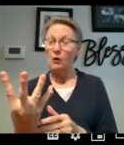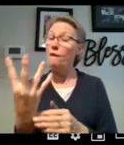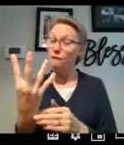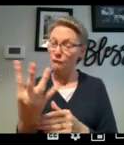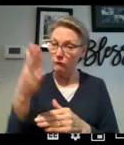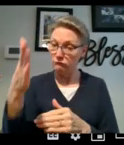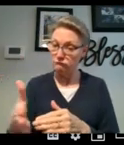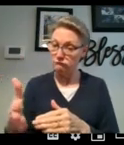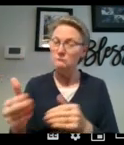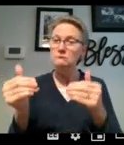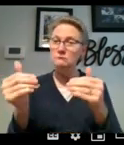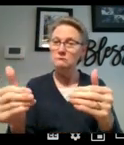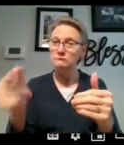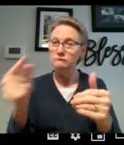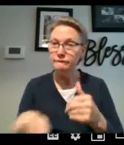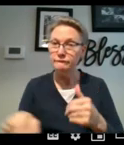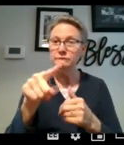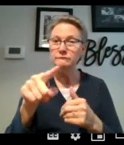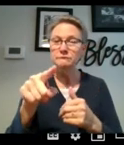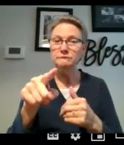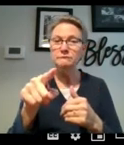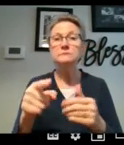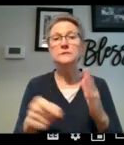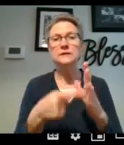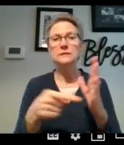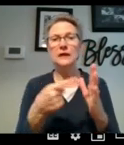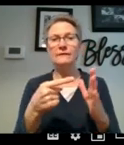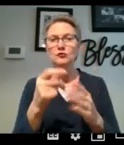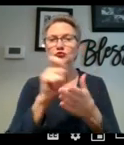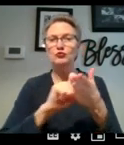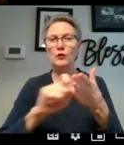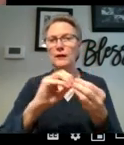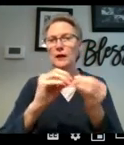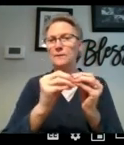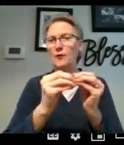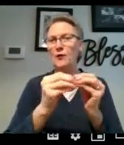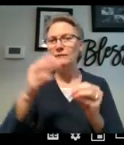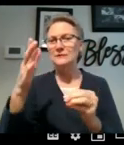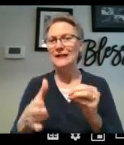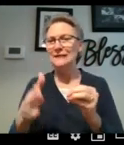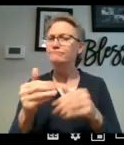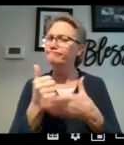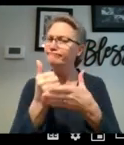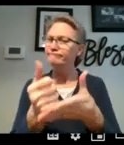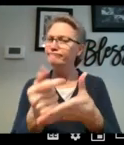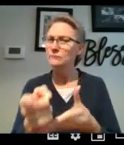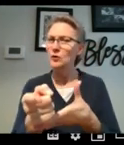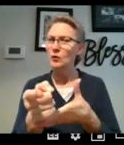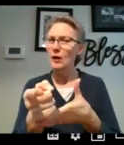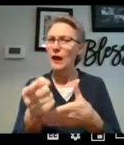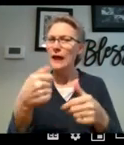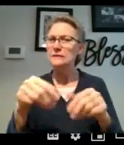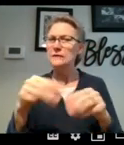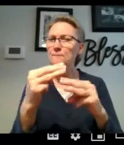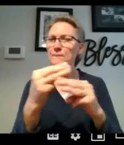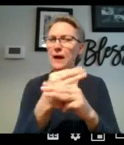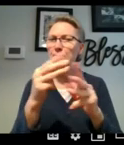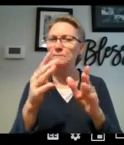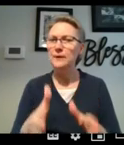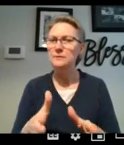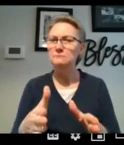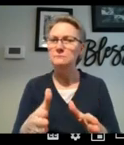sides. I'm going to circle it. Sometimes if you write the number of sides on it, it might help you as a mathematician. Just remember